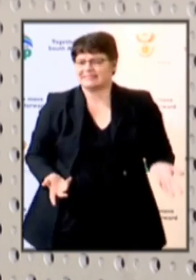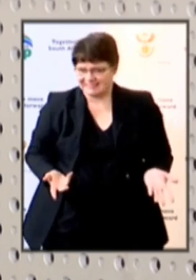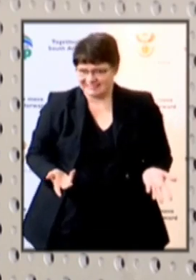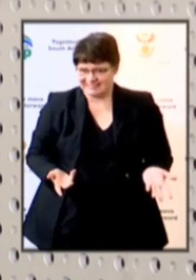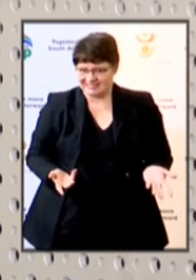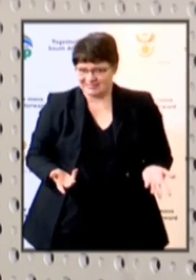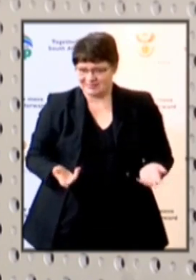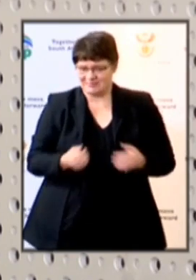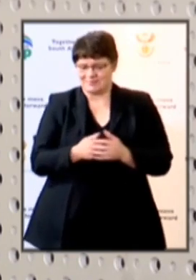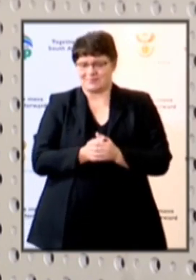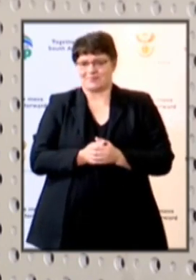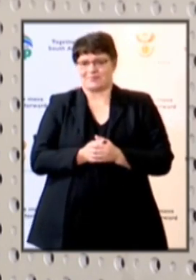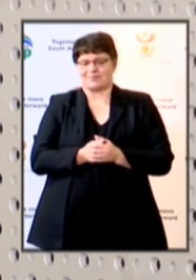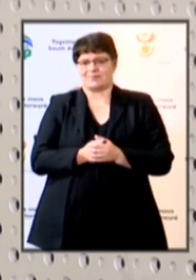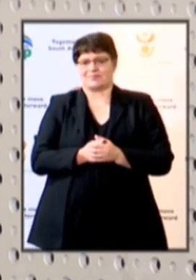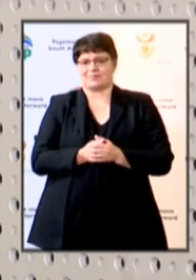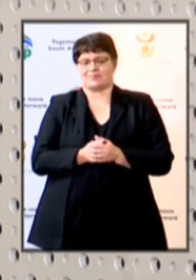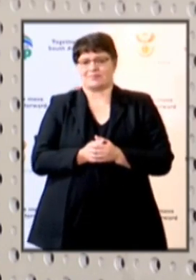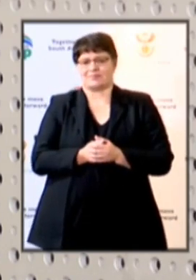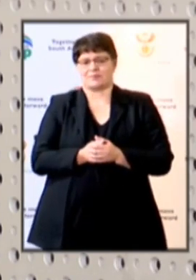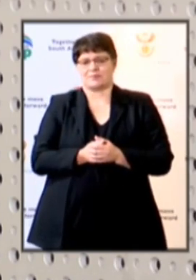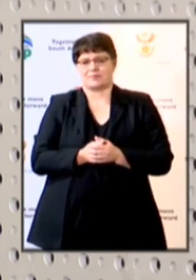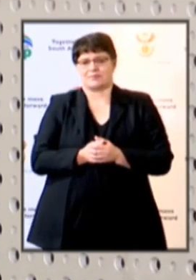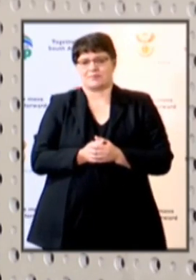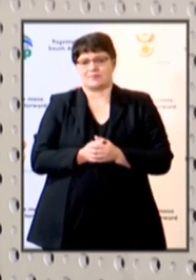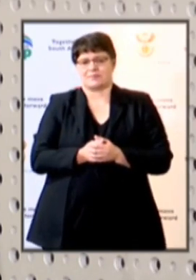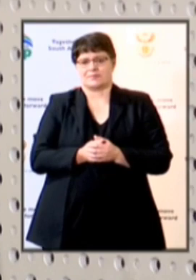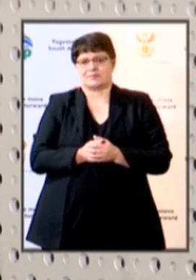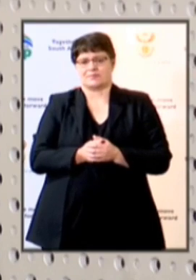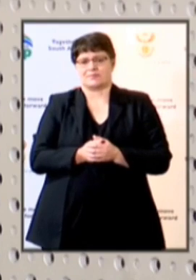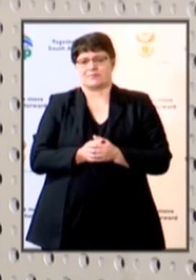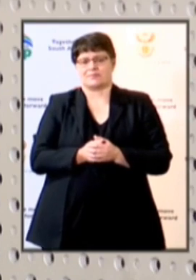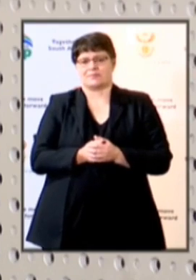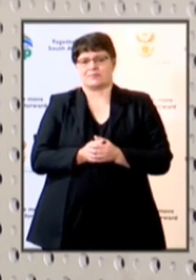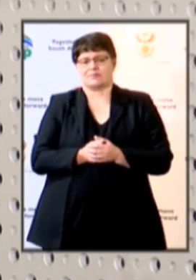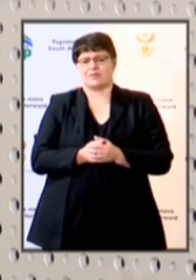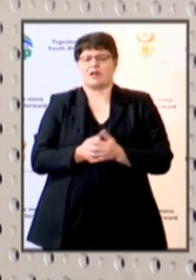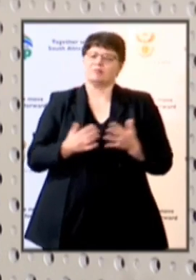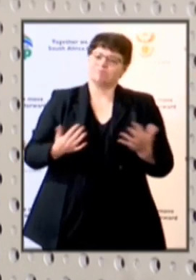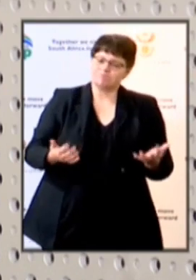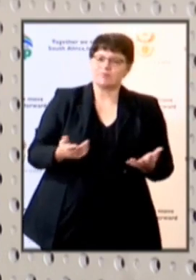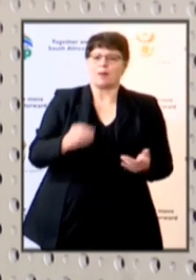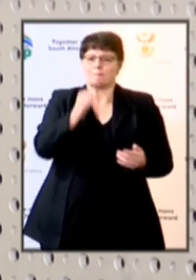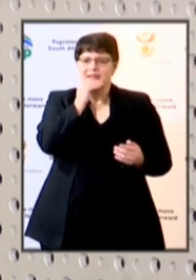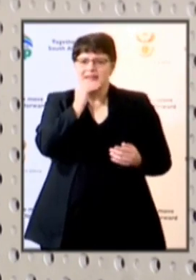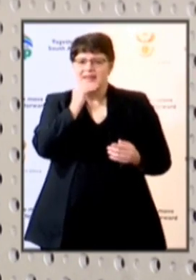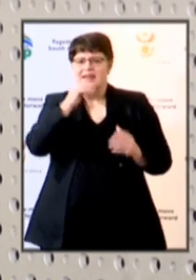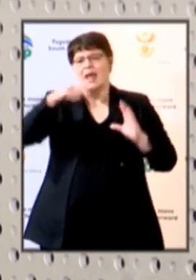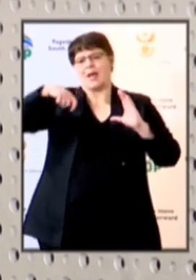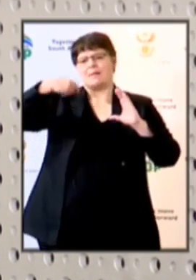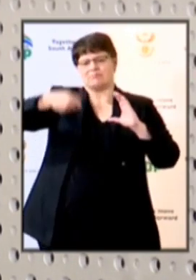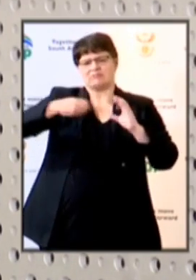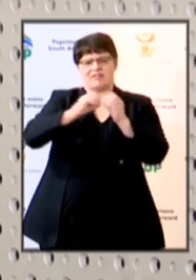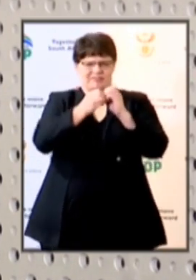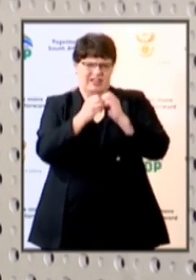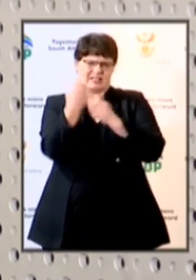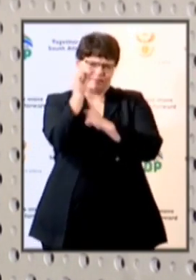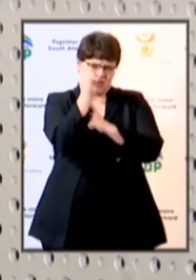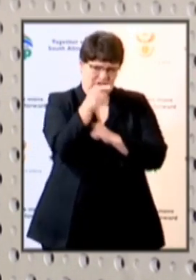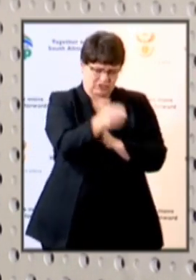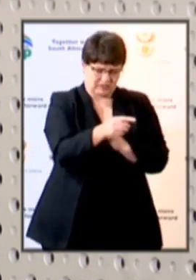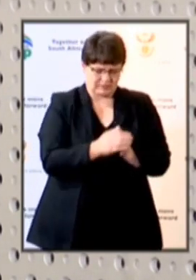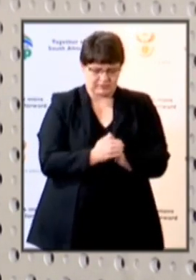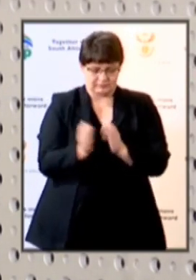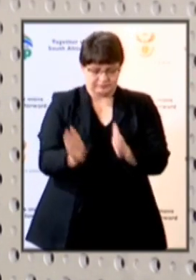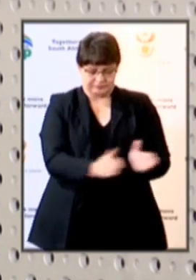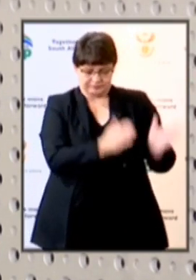arrangements involving higher education and schooling in general. So that covers manufacturing. If we look at the shops,